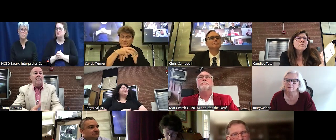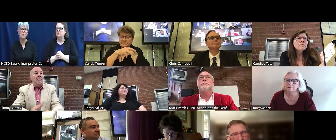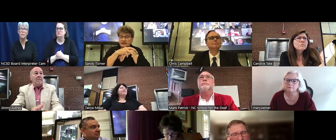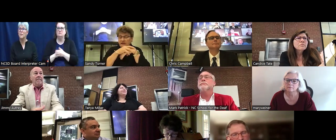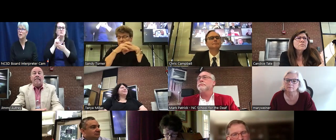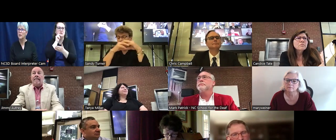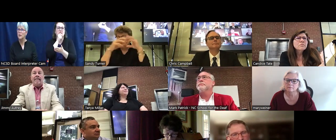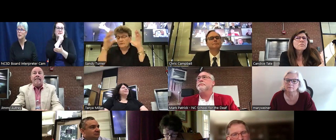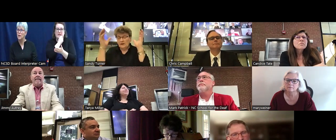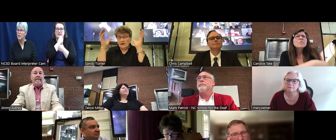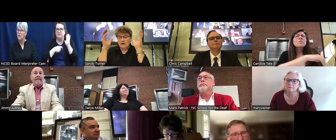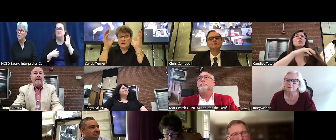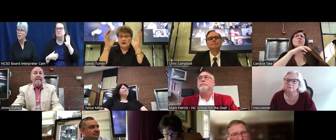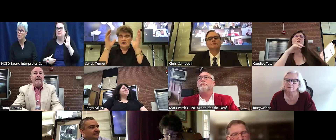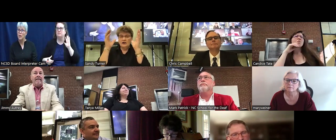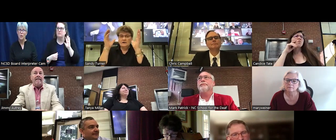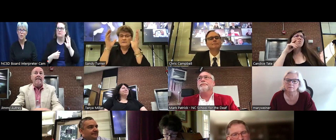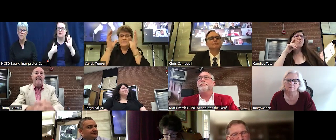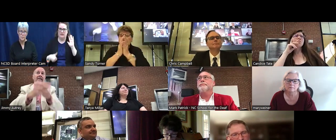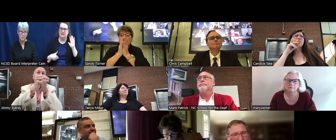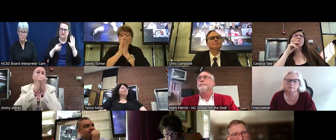This is Sandy.